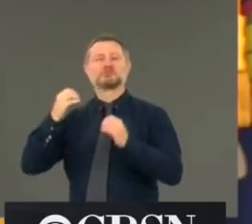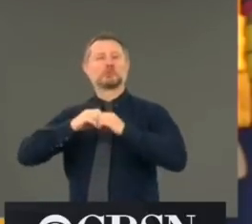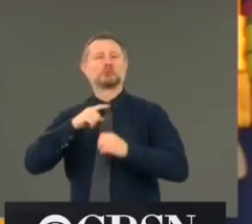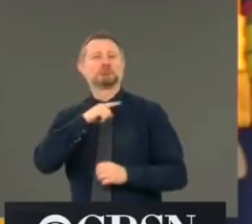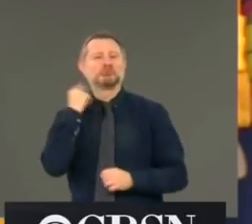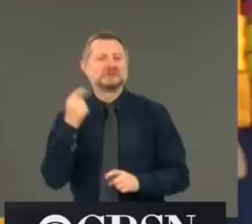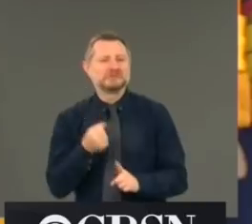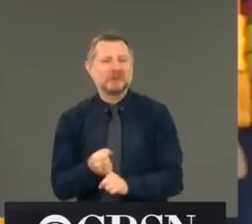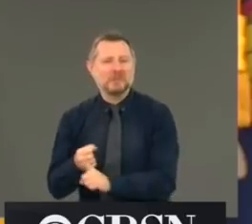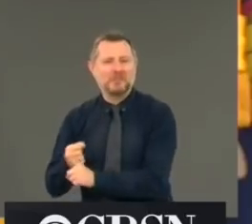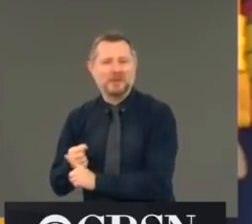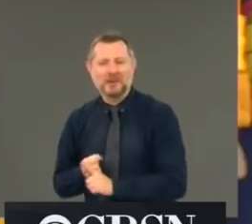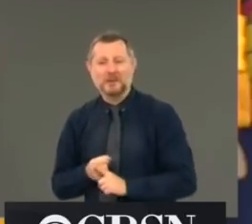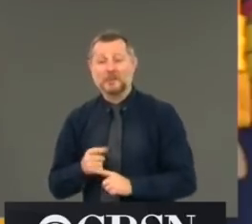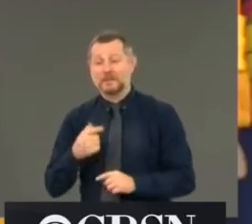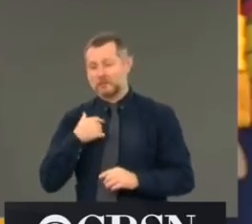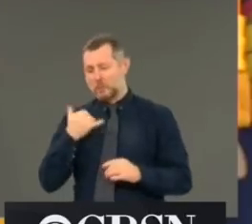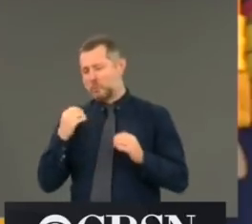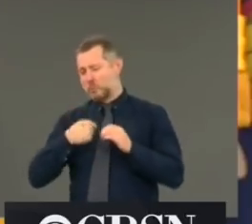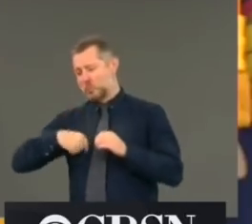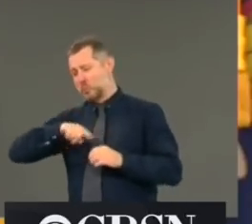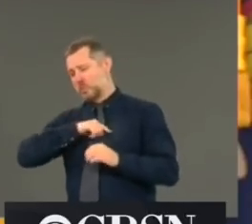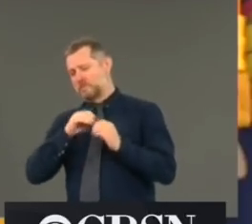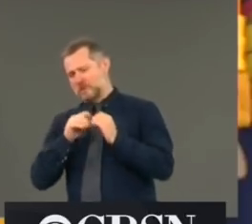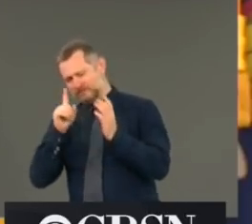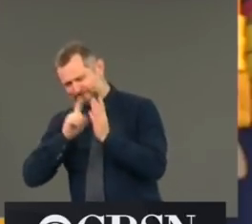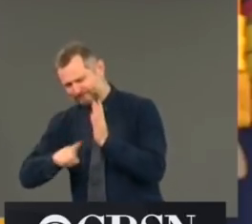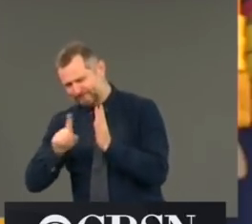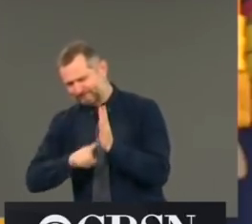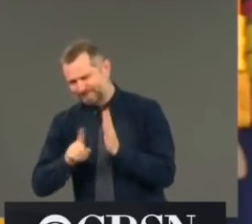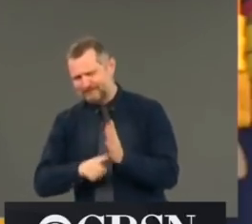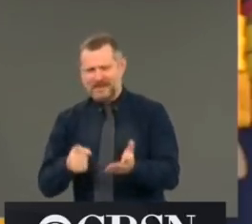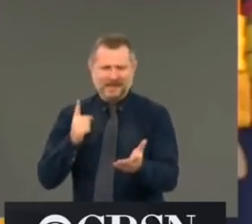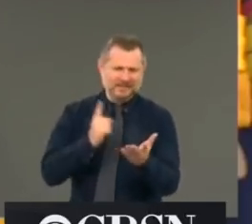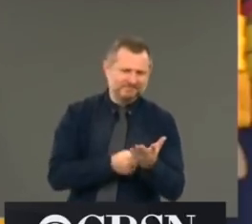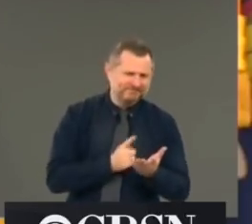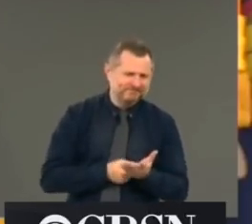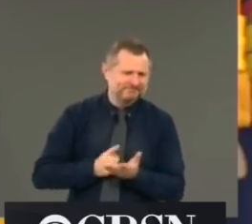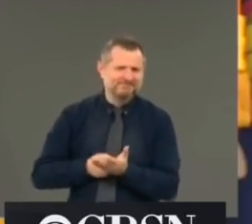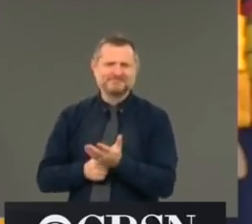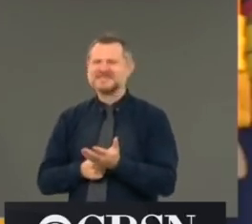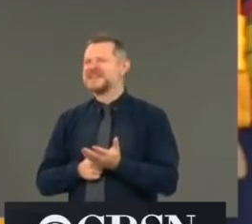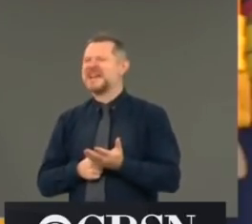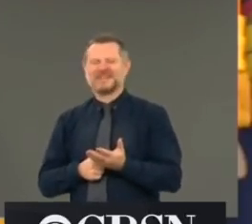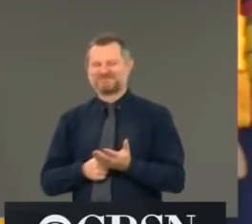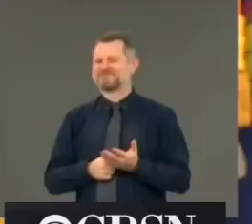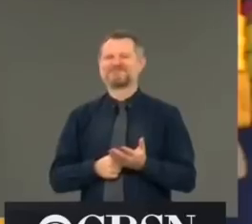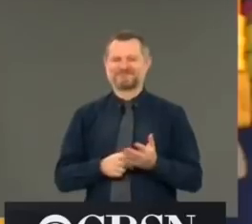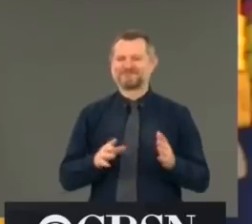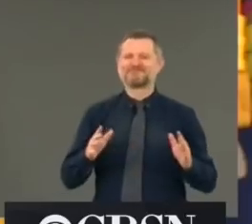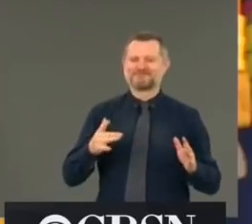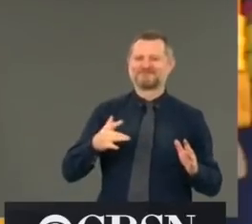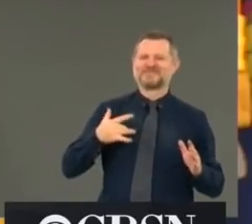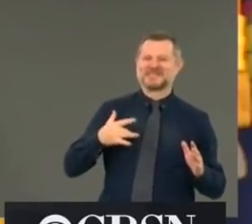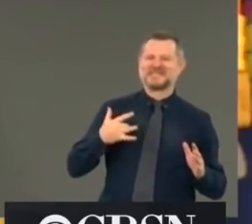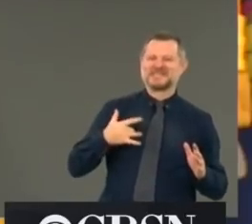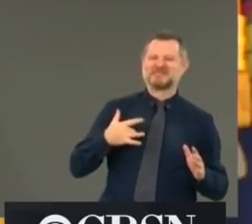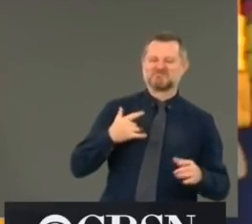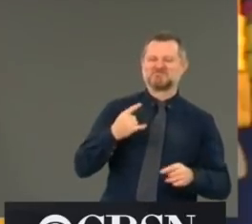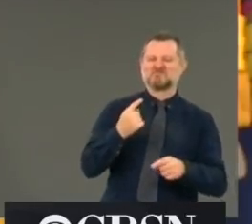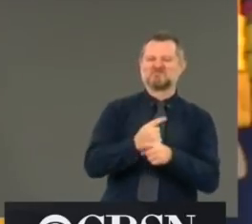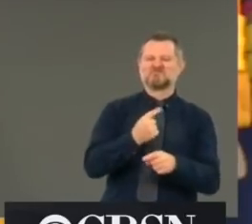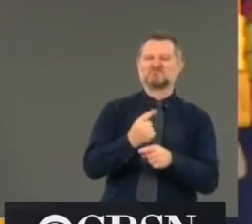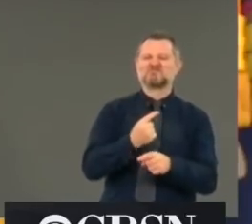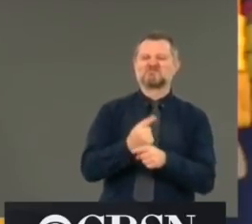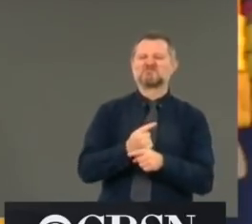And after much study and debate and research, our advice in New York State by